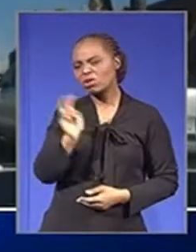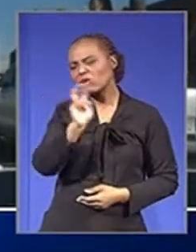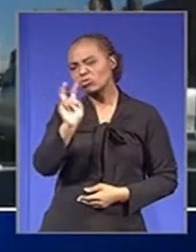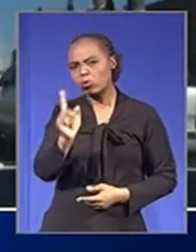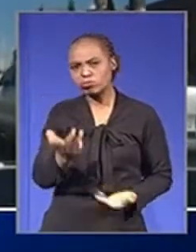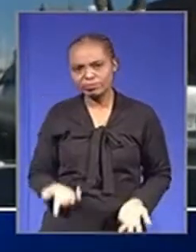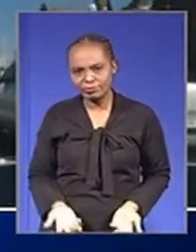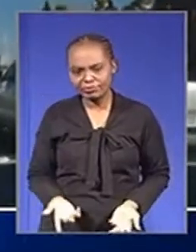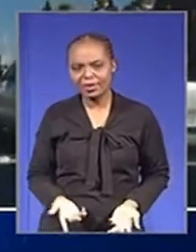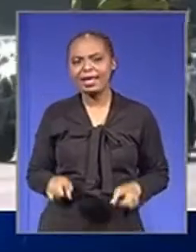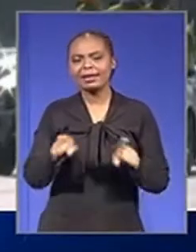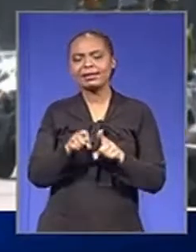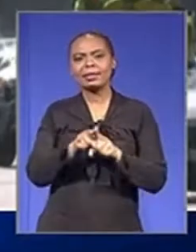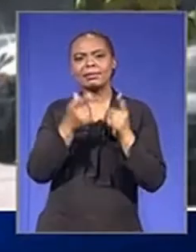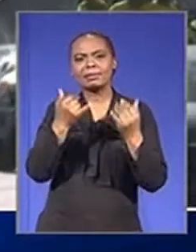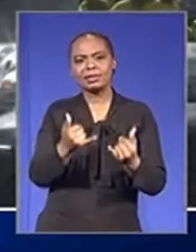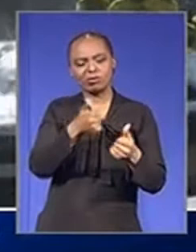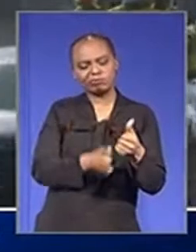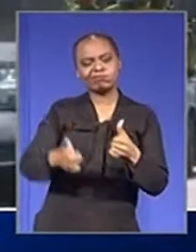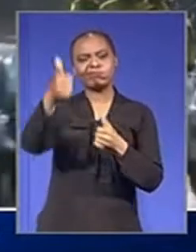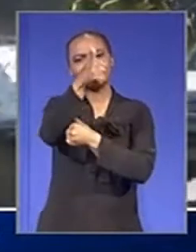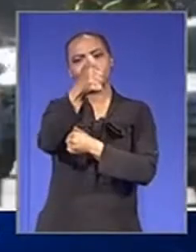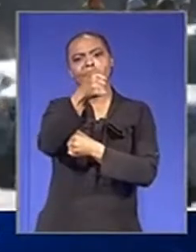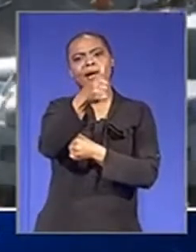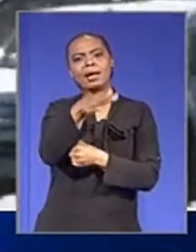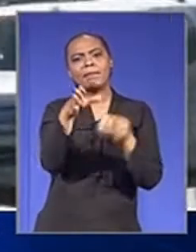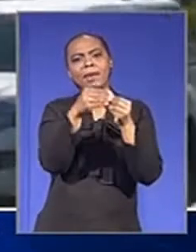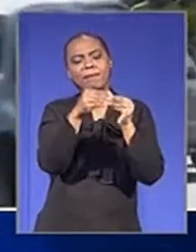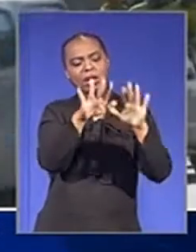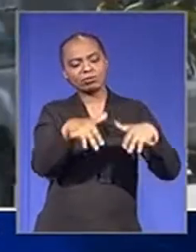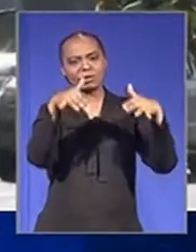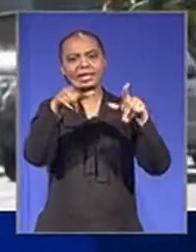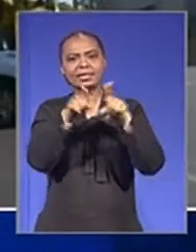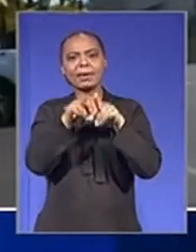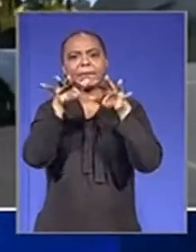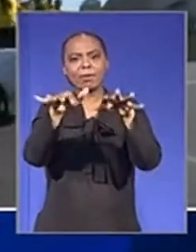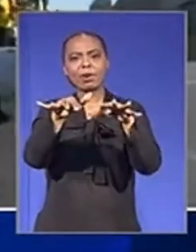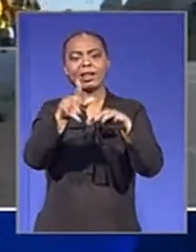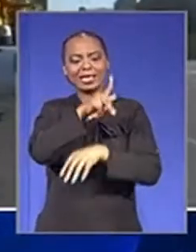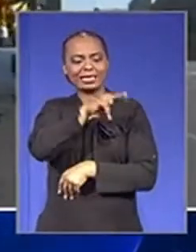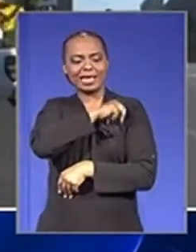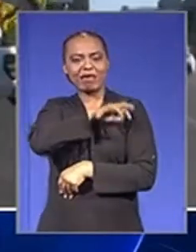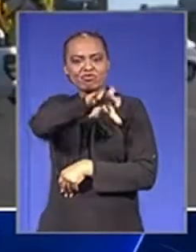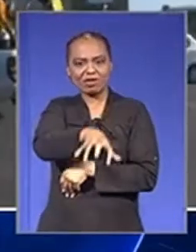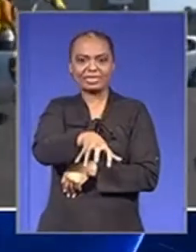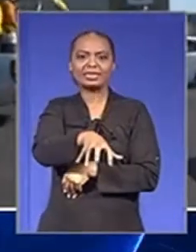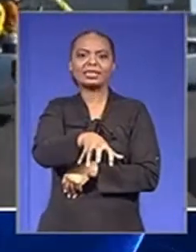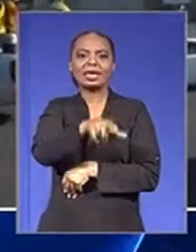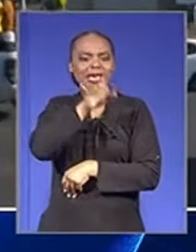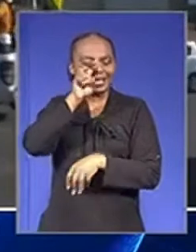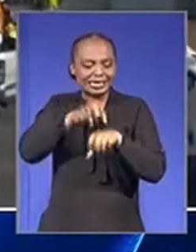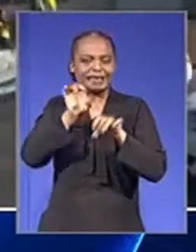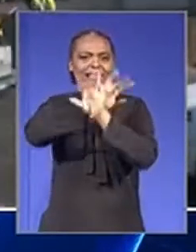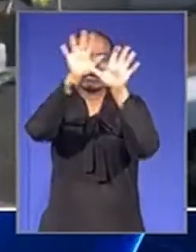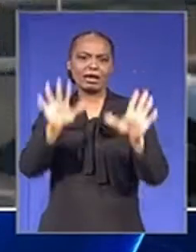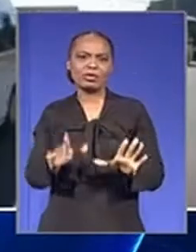structures and to the membership in general, but also to the people of KwaZulu-Natal, because the issue of former President